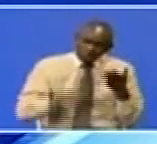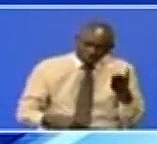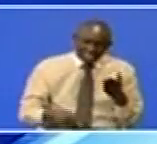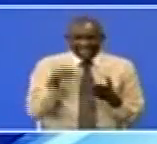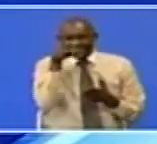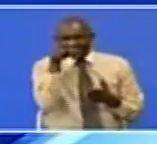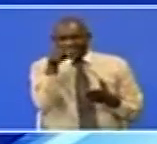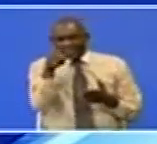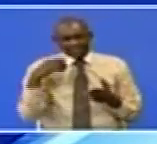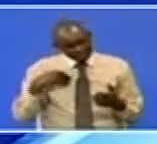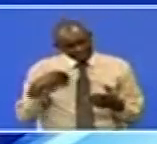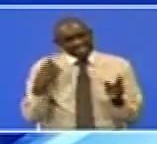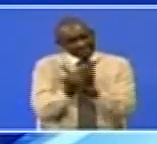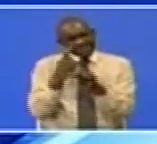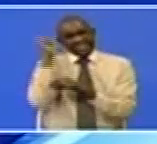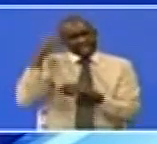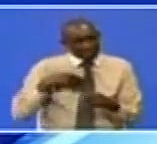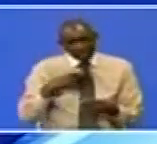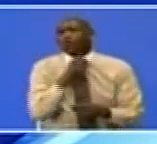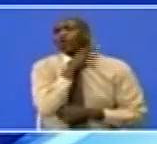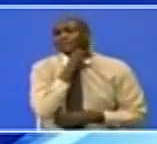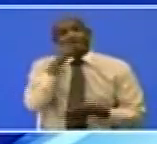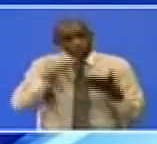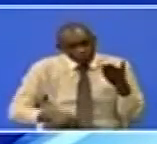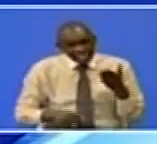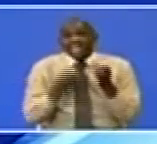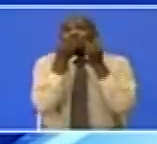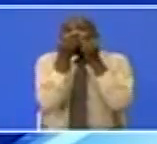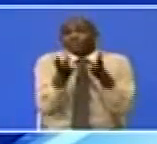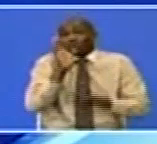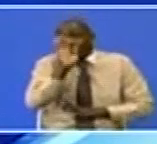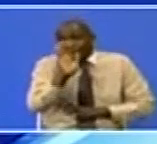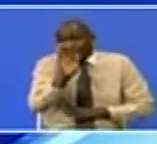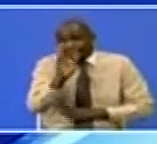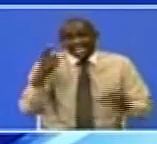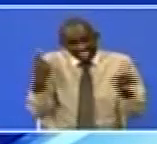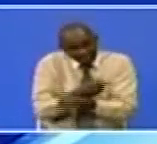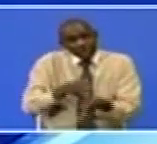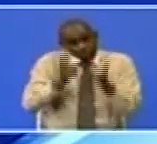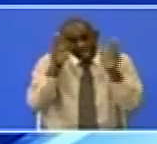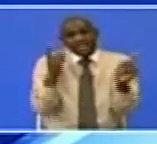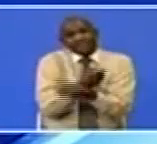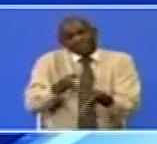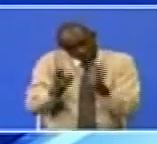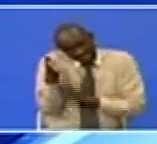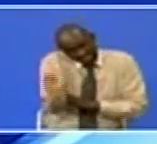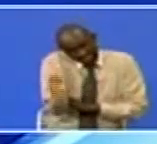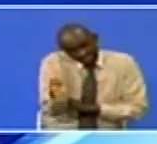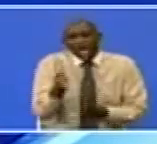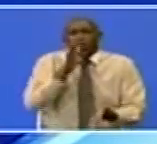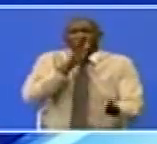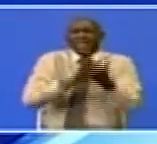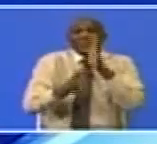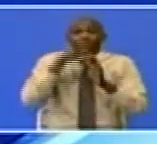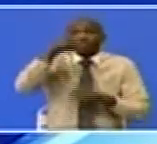sworn affidavits by a cross-section of Kenyans complaining that the details were irregularly entered into the IEBC system